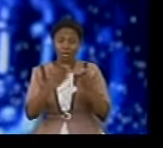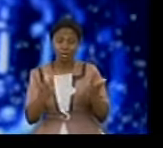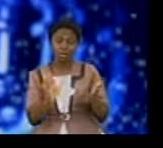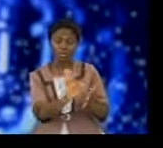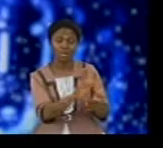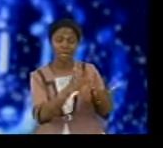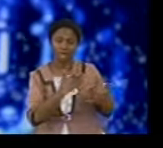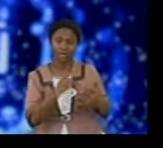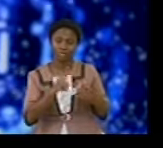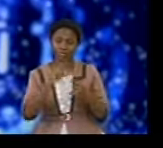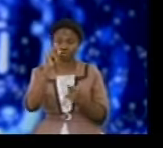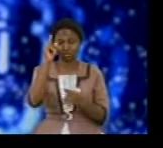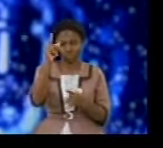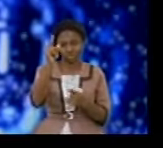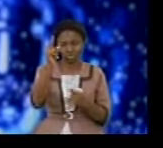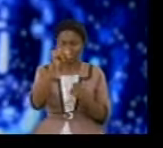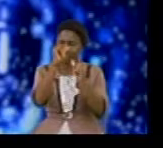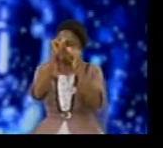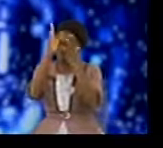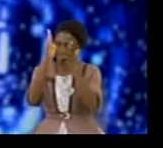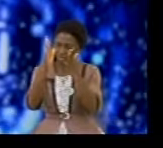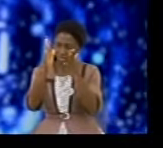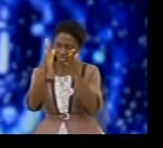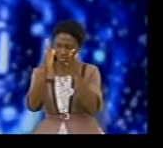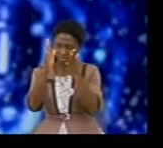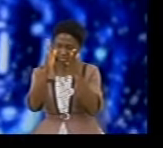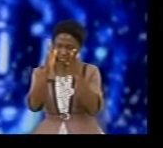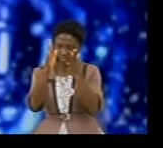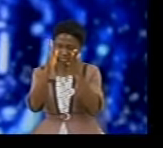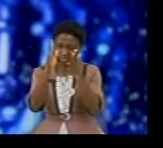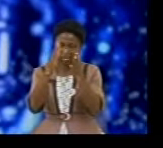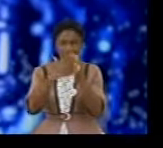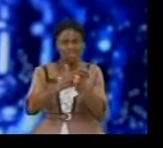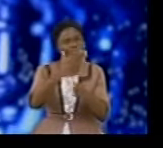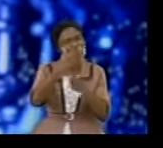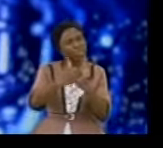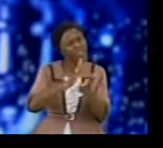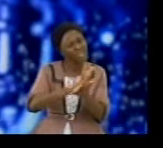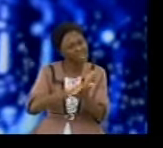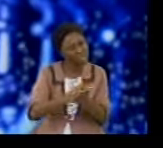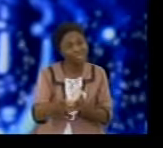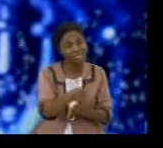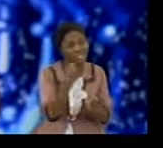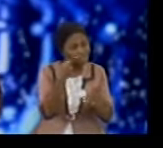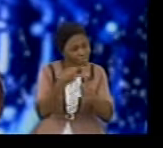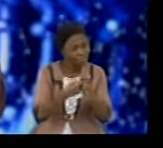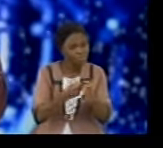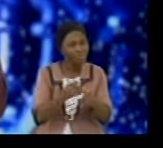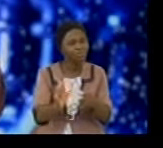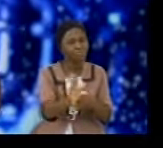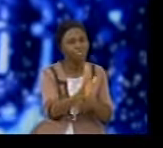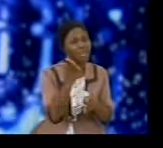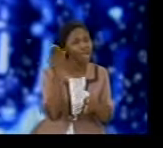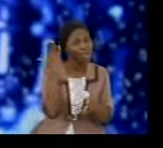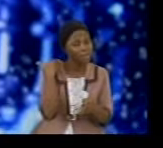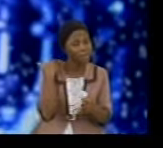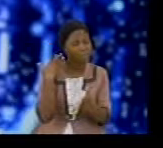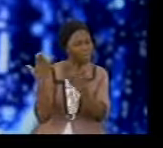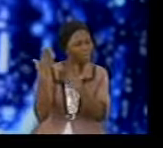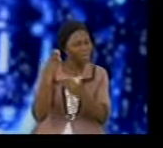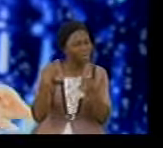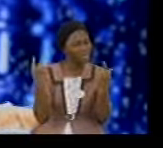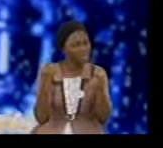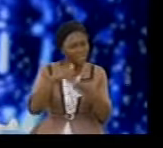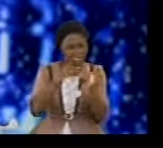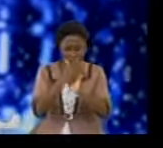you. Father, completely cleanse them from their past sins in Jesus' name. And I pray, O